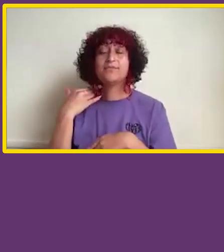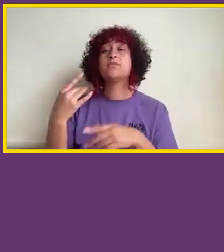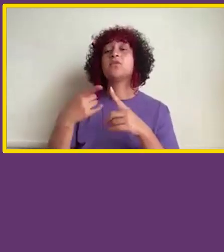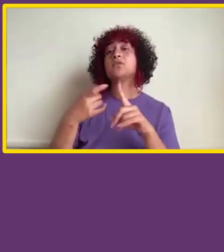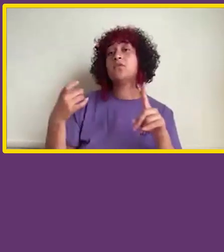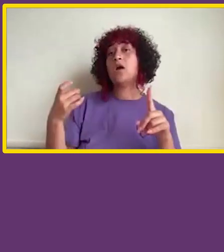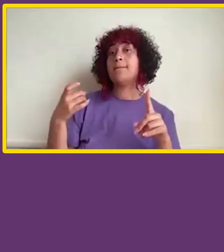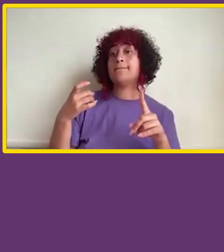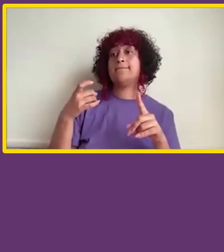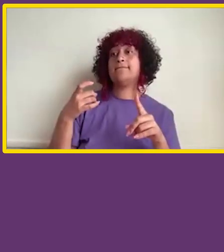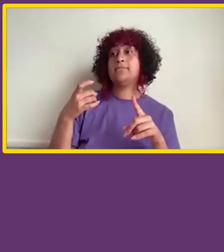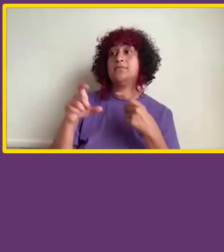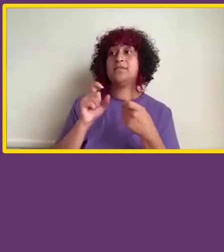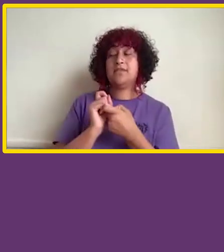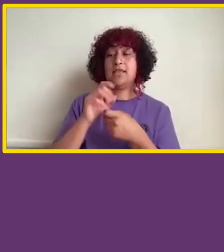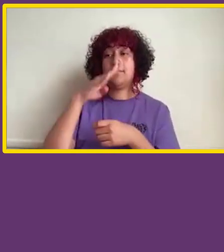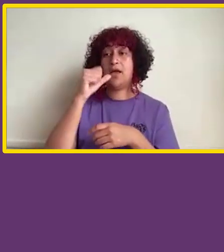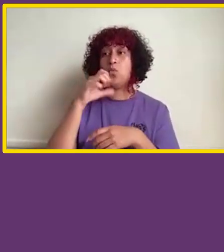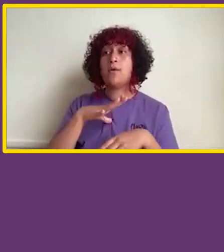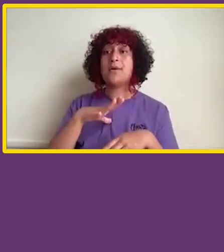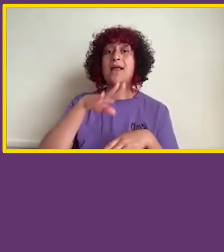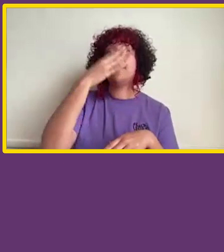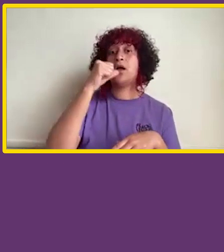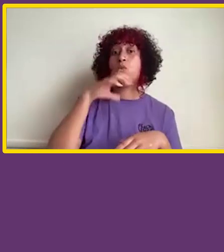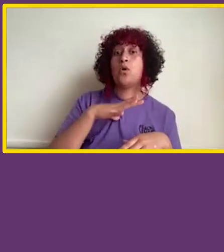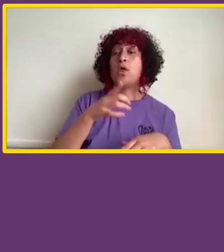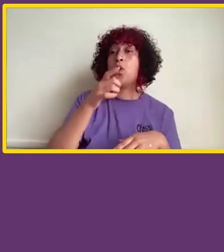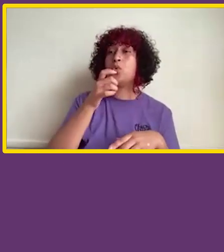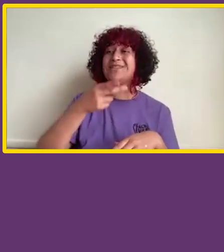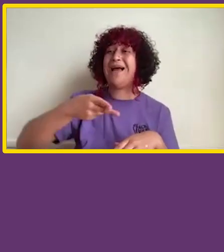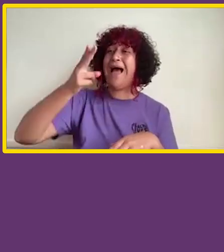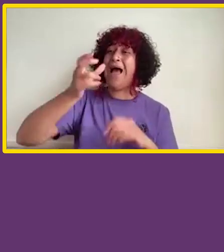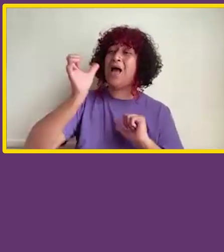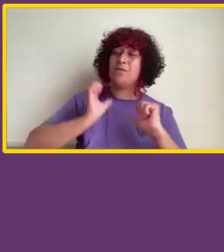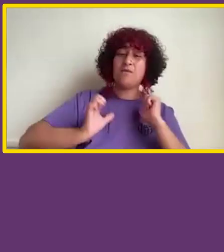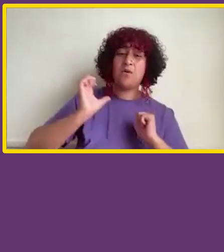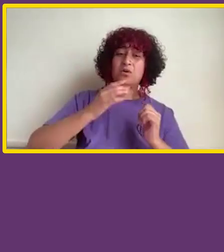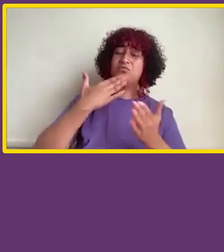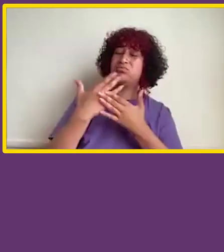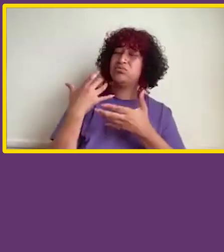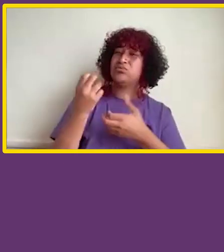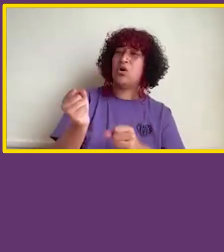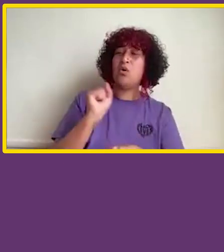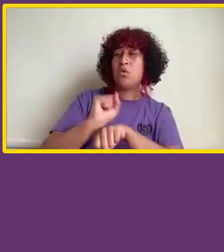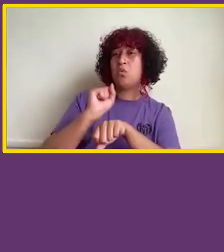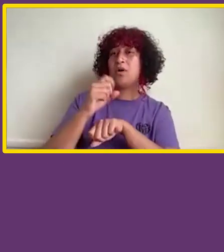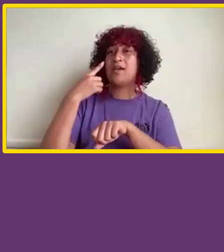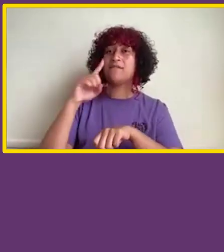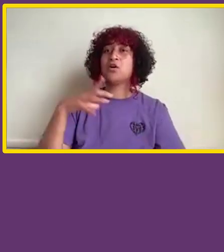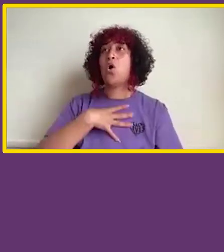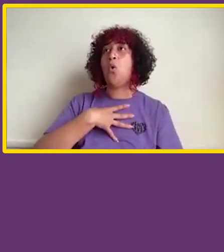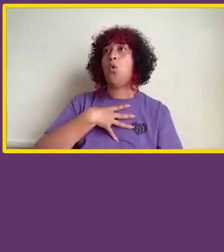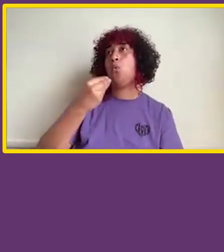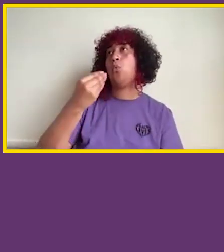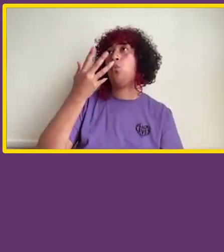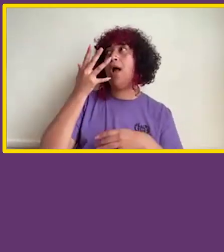around Black women, the idea that a Black woman that is a high performer in the workplace, who may be working for, say, a white supervisor